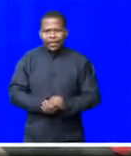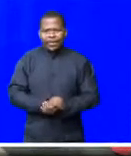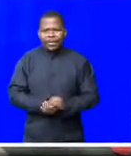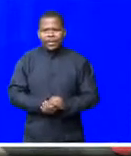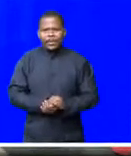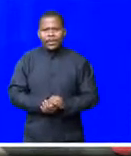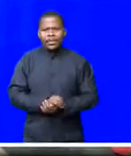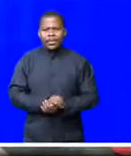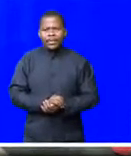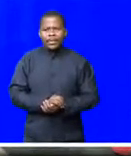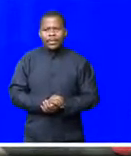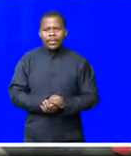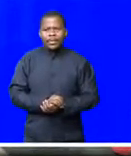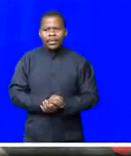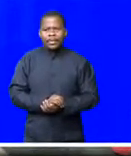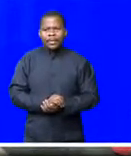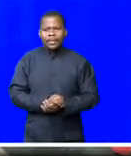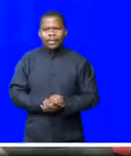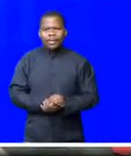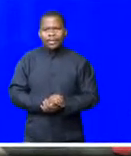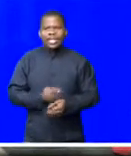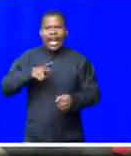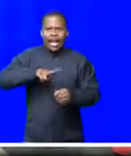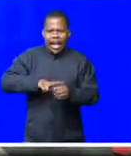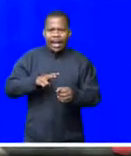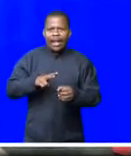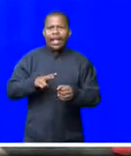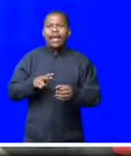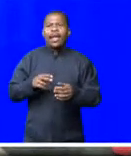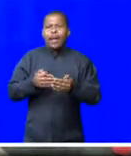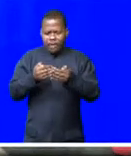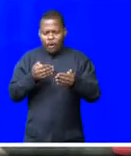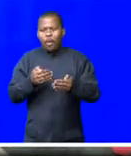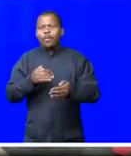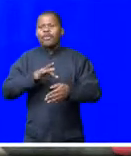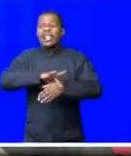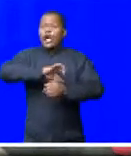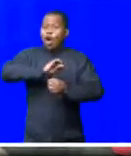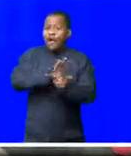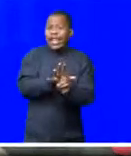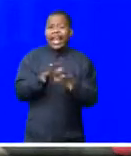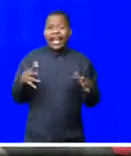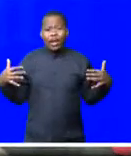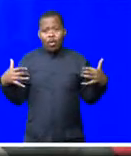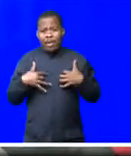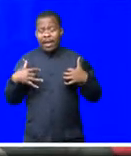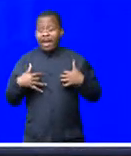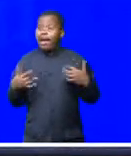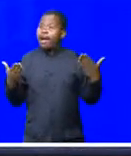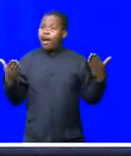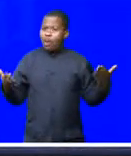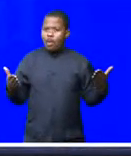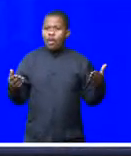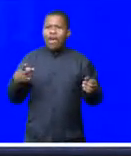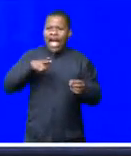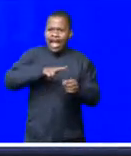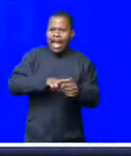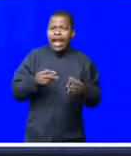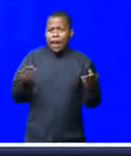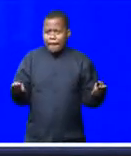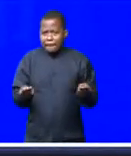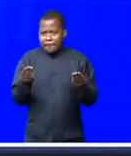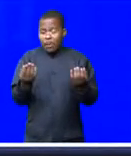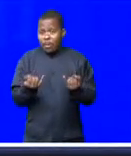As we build back from the pandemic that has devastated so many lives, as